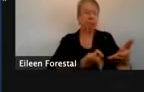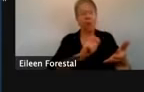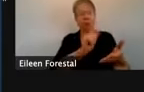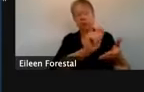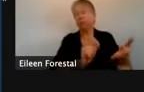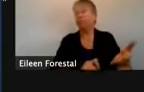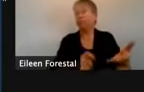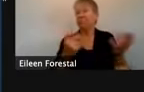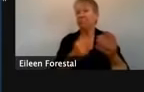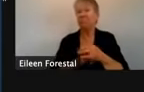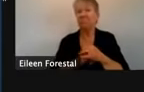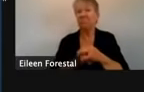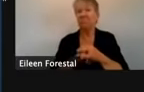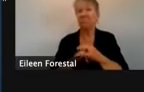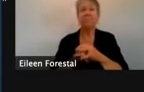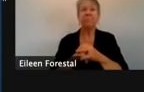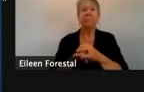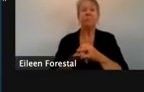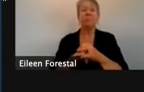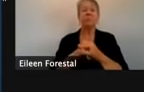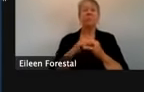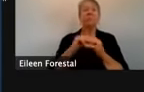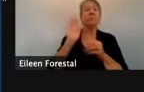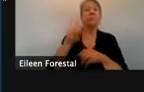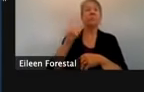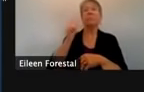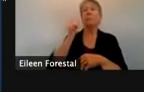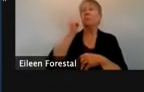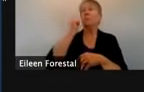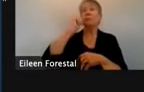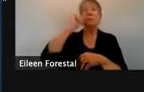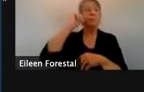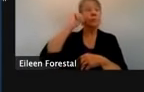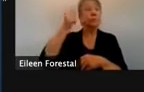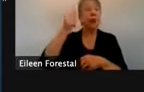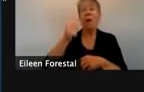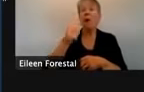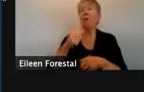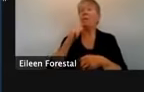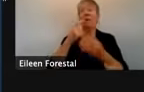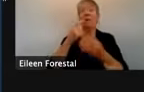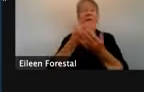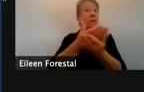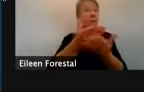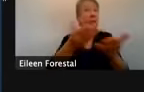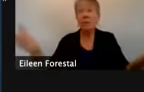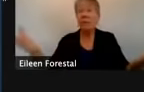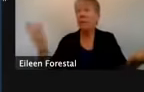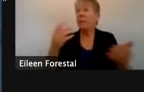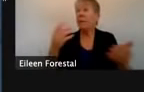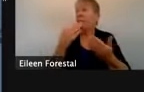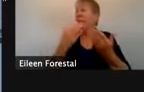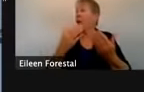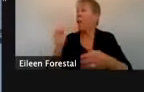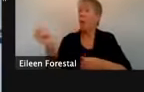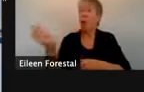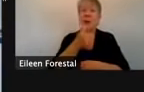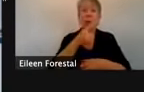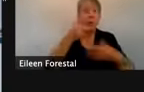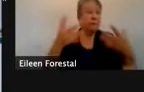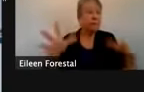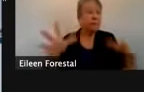heard in this election, and your vote will be counted, period. Next, open